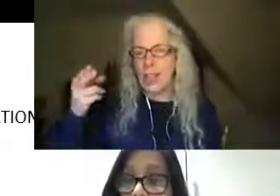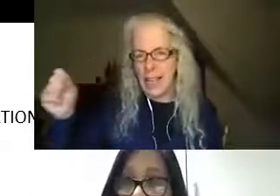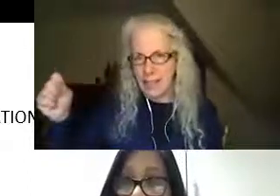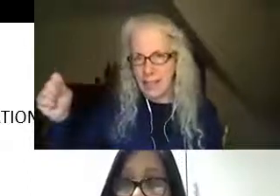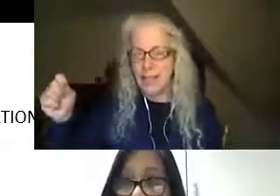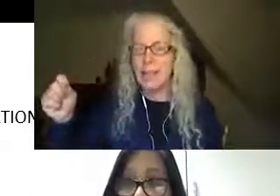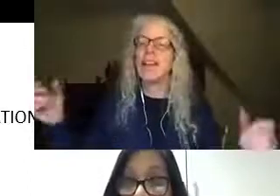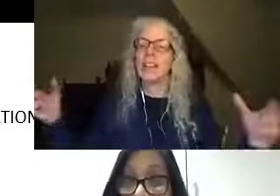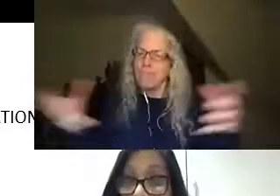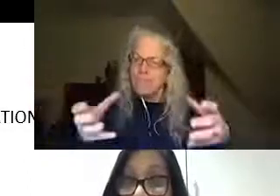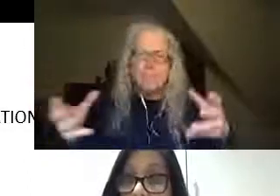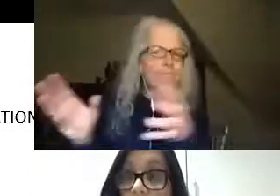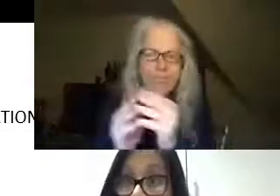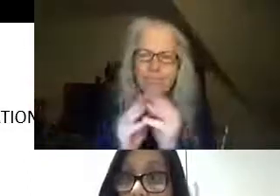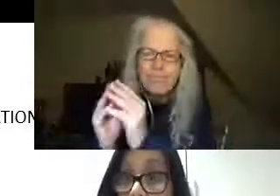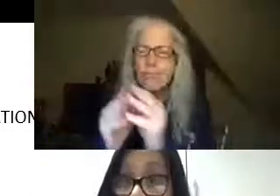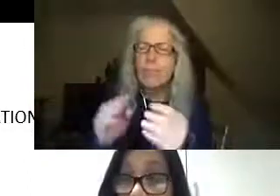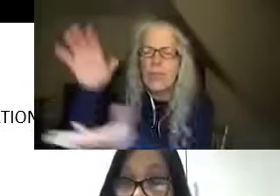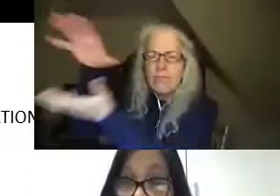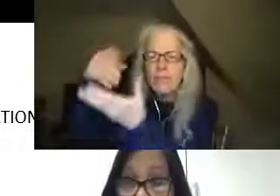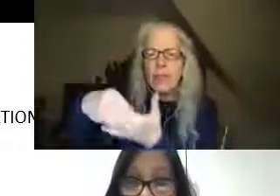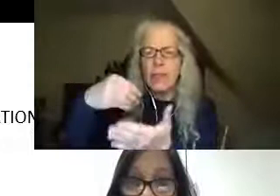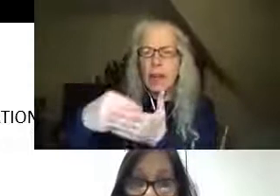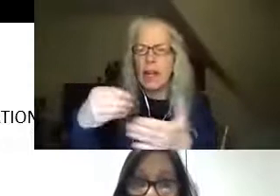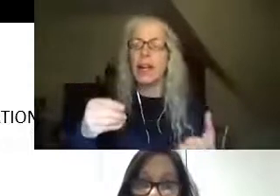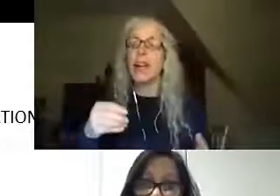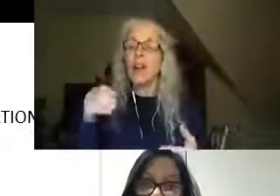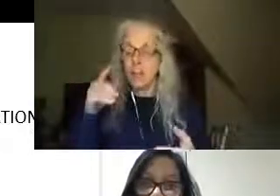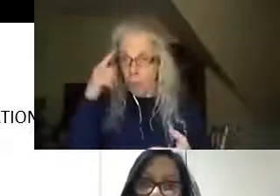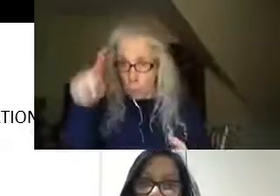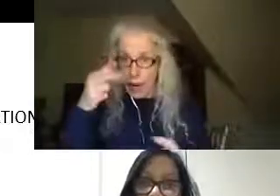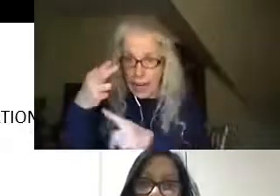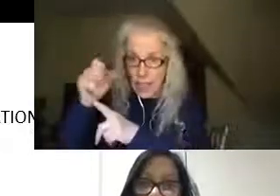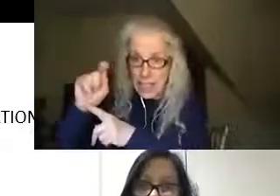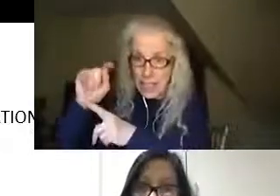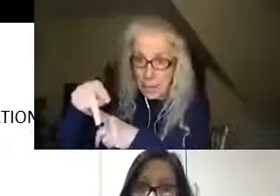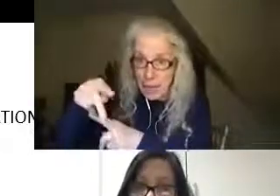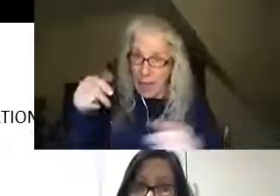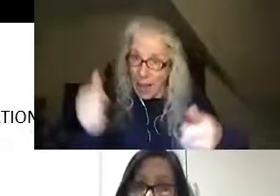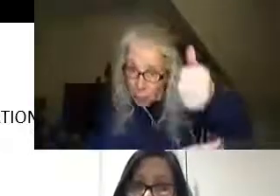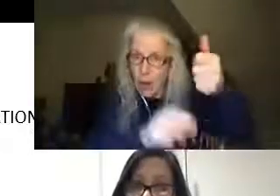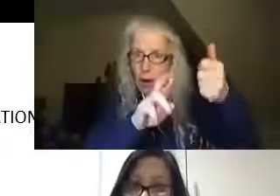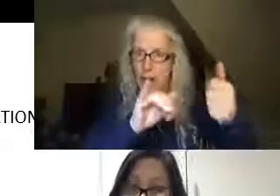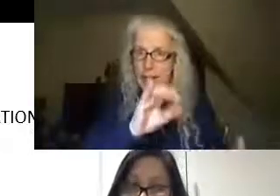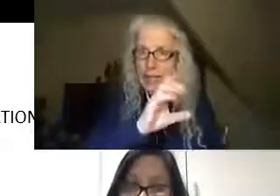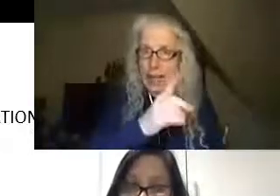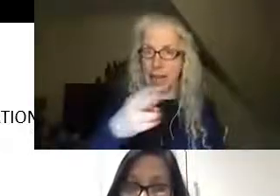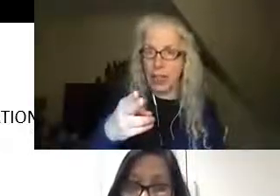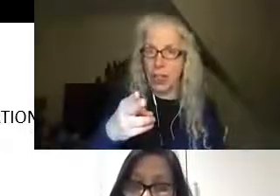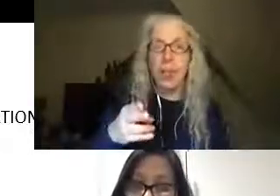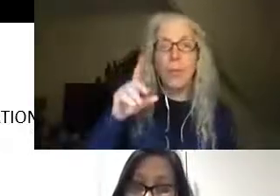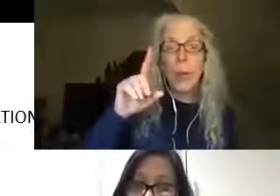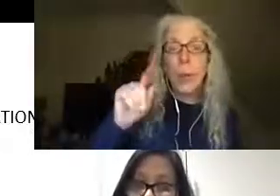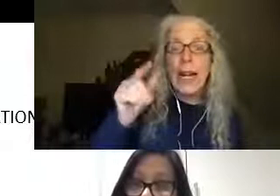healthcare system transformation project under RICDHH. From 2019 to 2020,